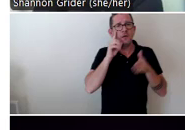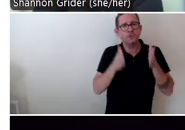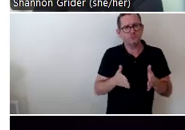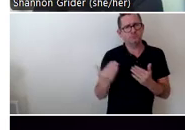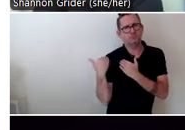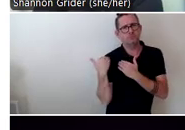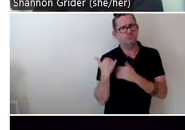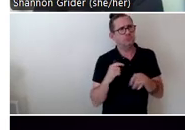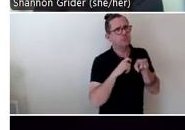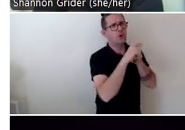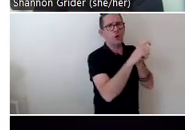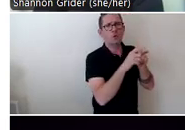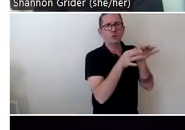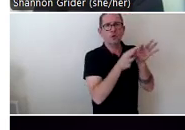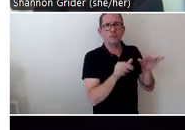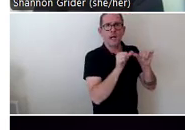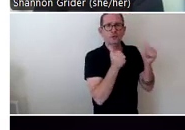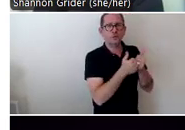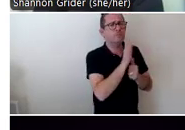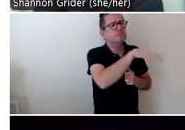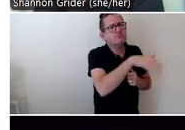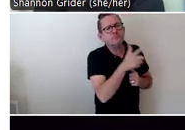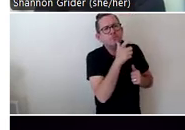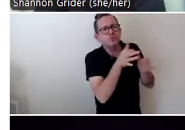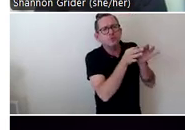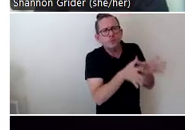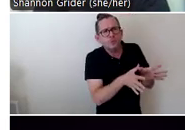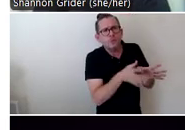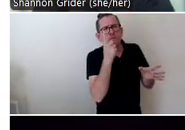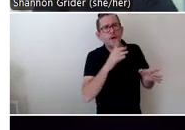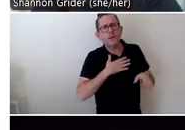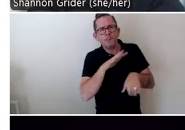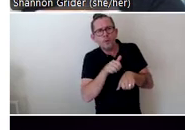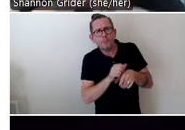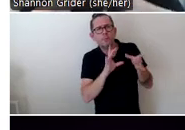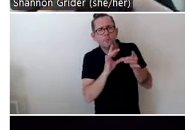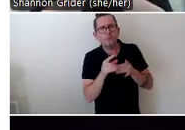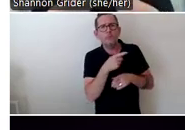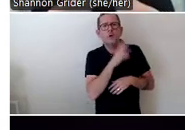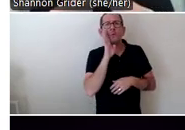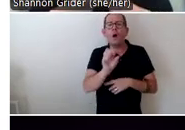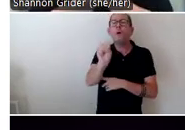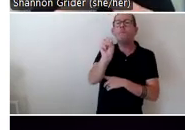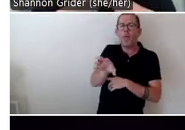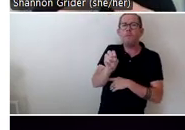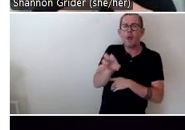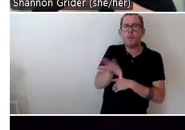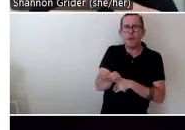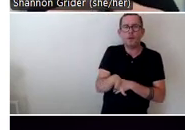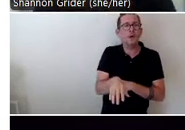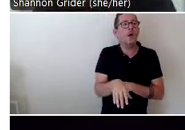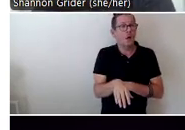or whoever you called so that I can call and ask who that interpreter is from the agency? That would be on me as the